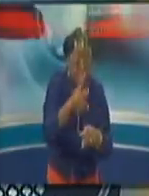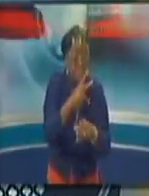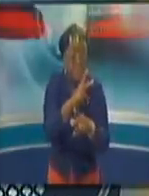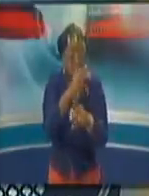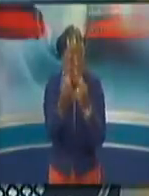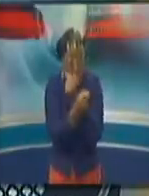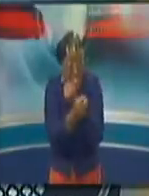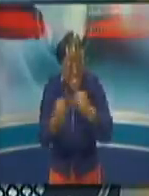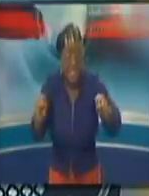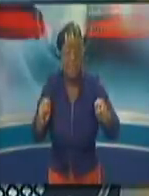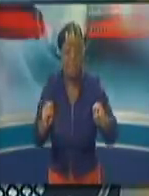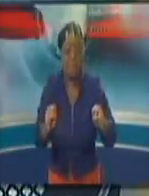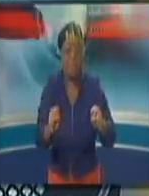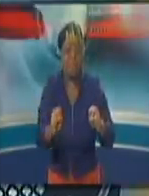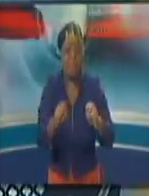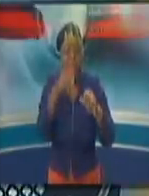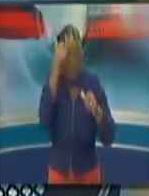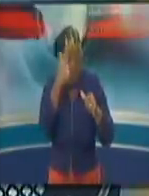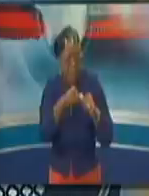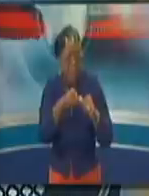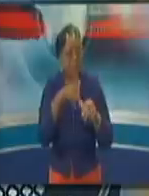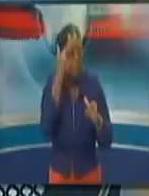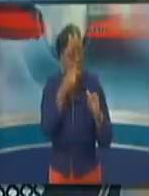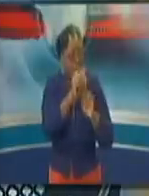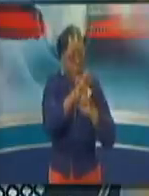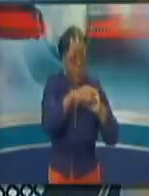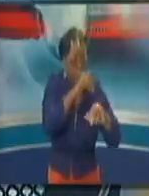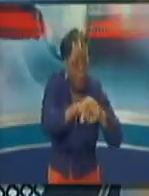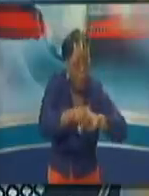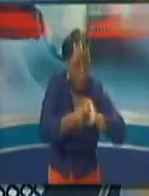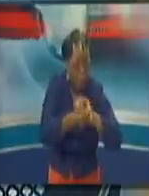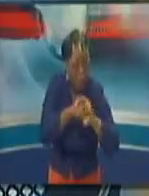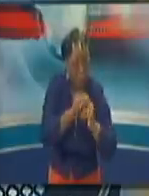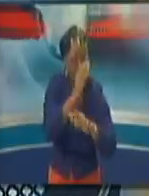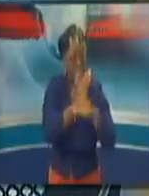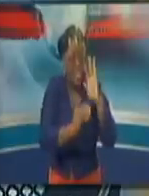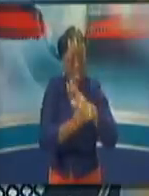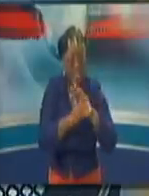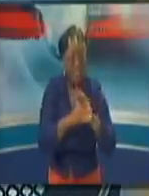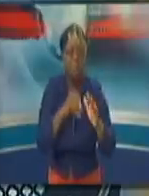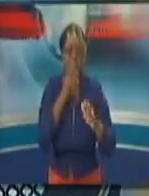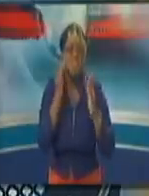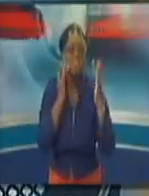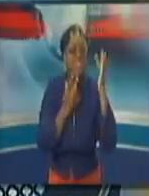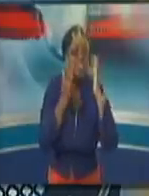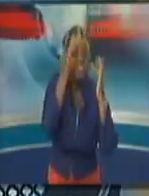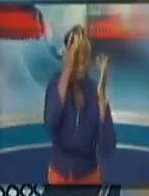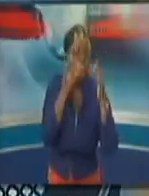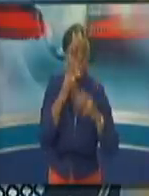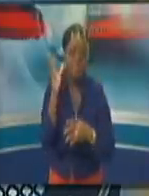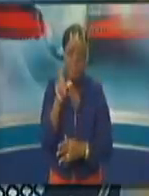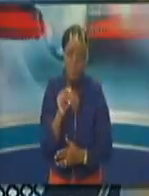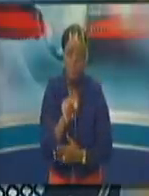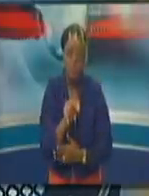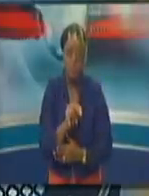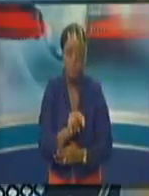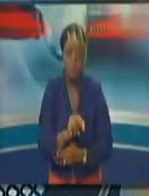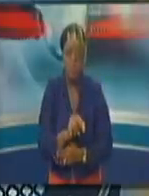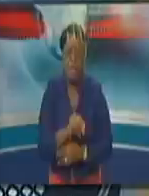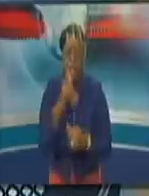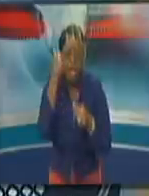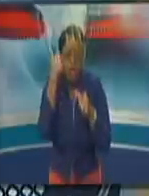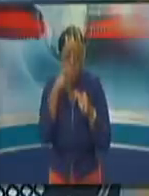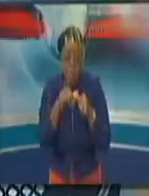safe by hand washing and not touching their faces and things like that. And of course, don't forget to spend some time every day with doing